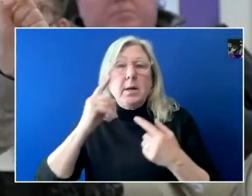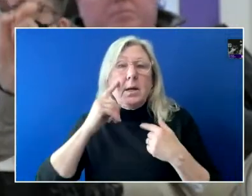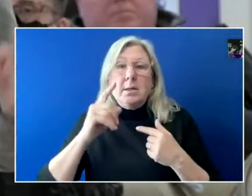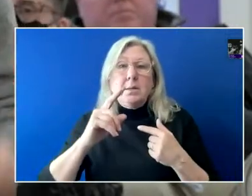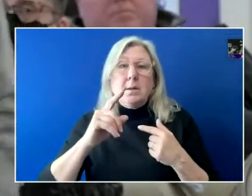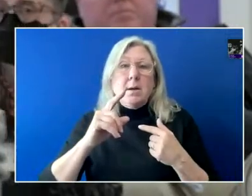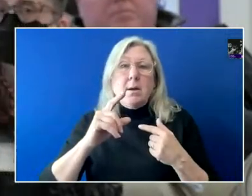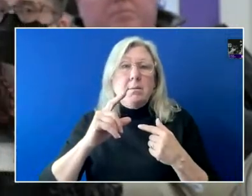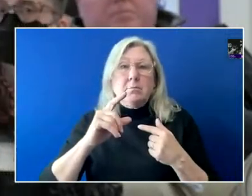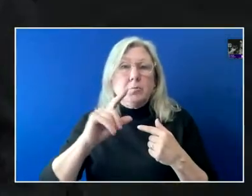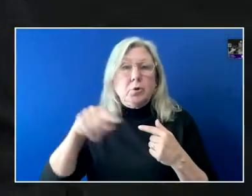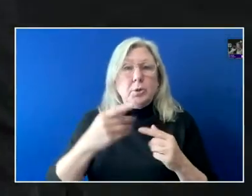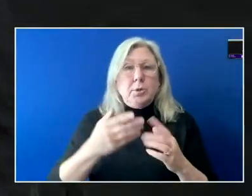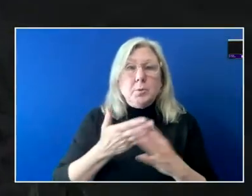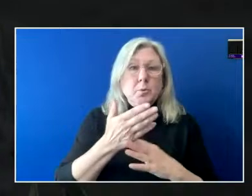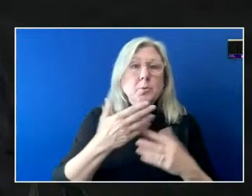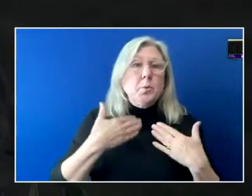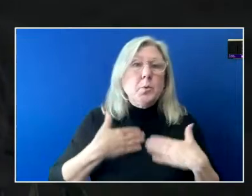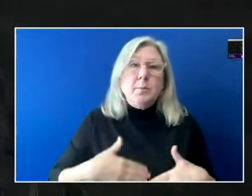per